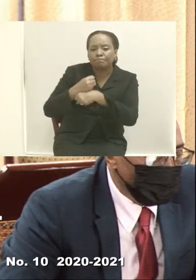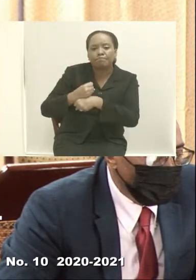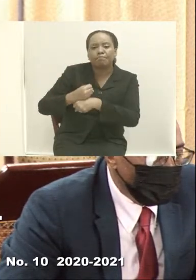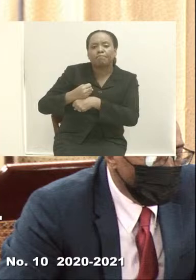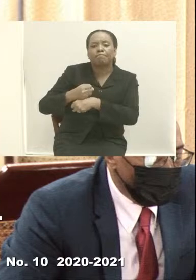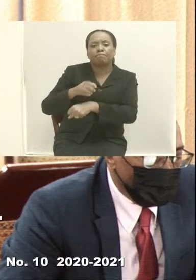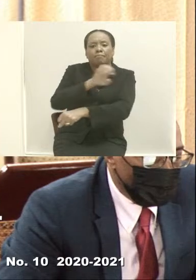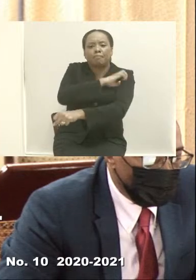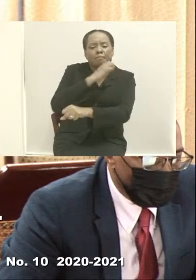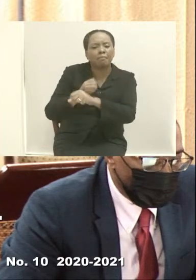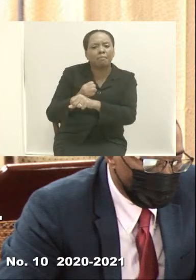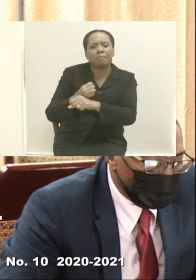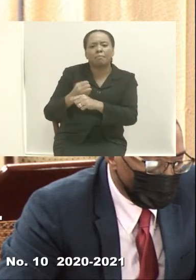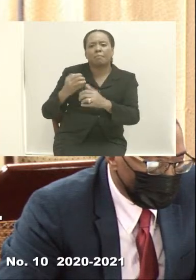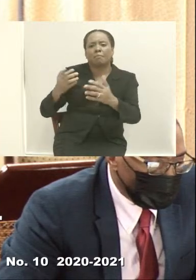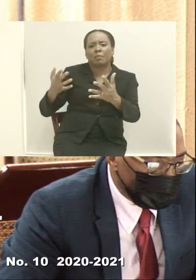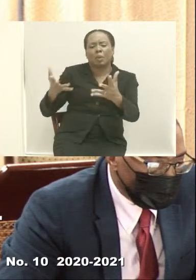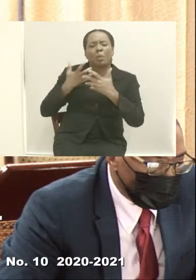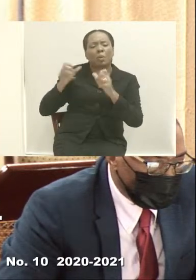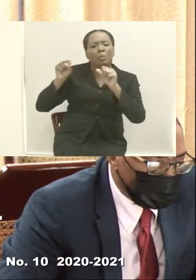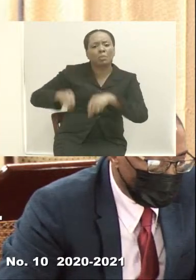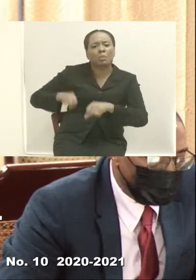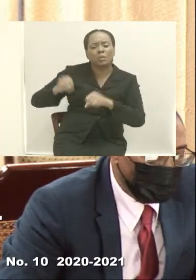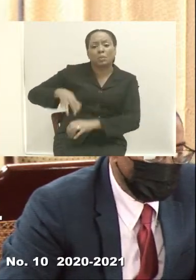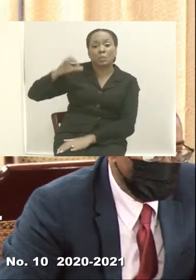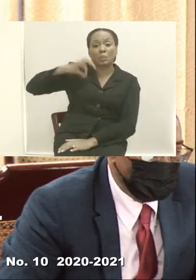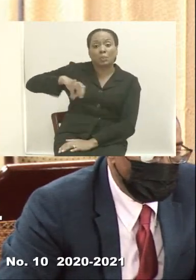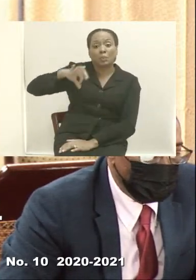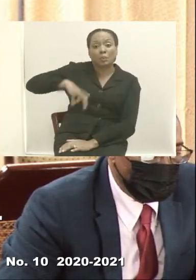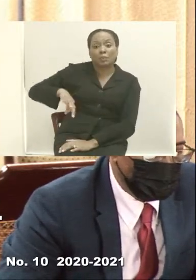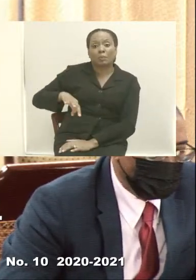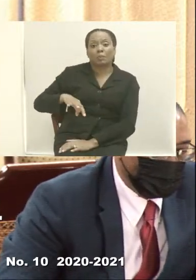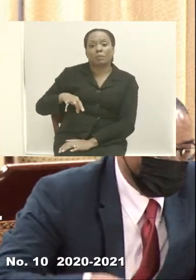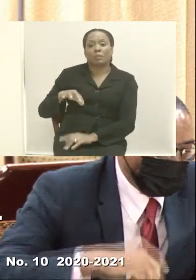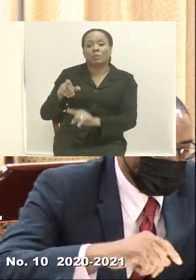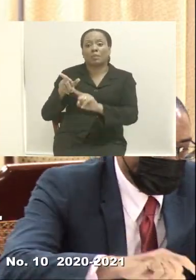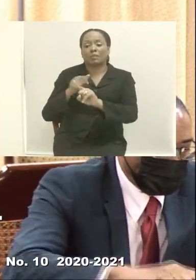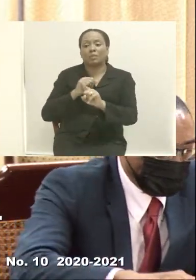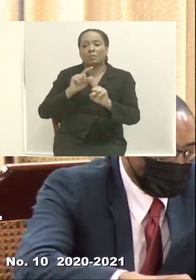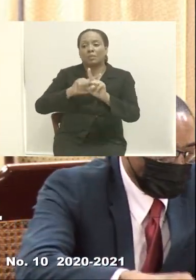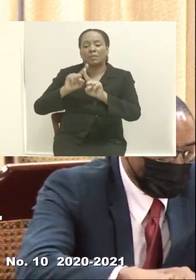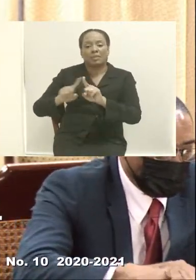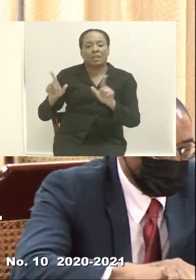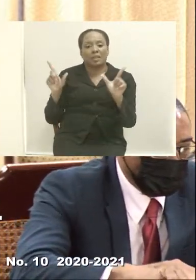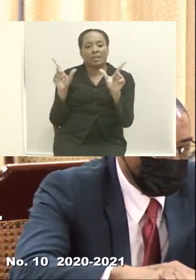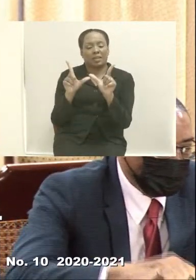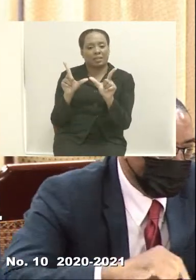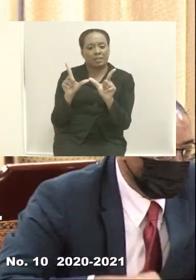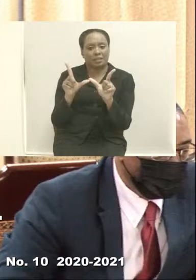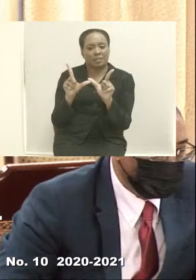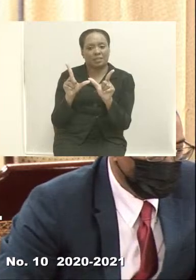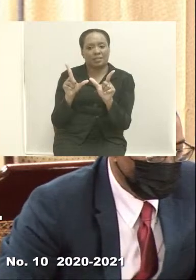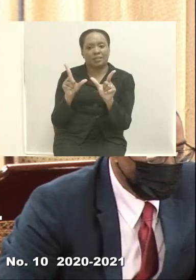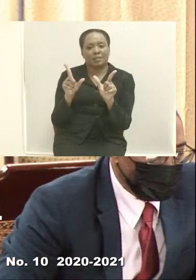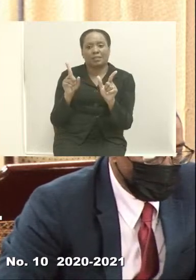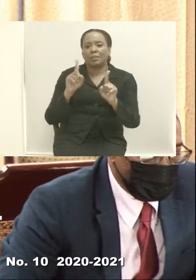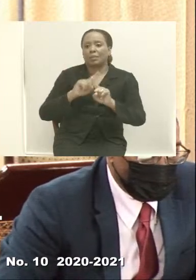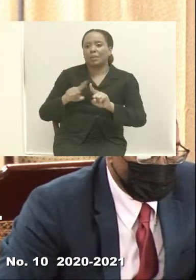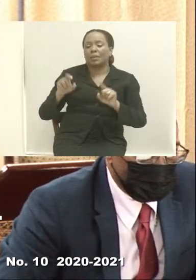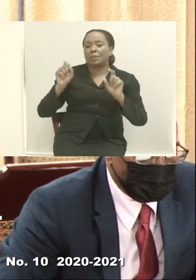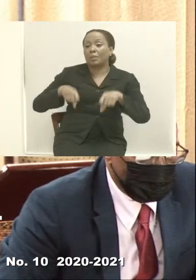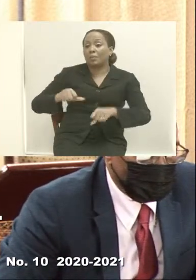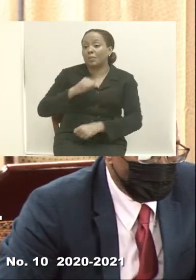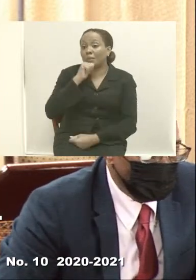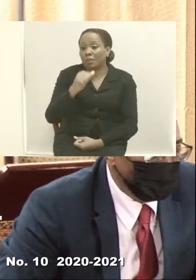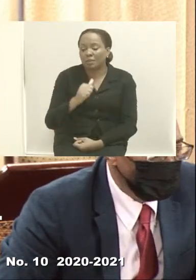able to benefit from X amount of licenses, but the concern is might not be able to do that. This government, by its